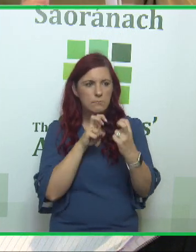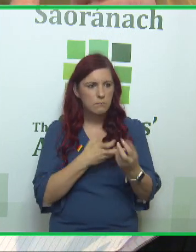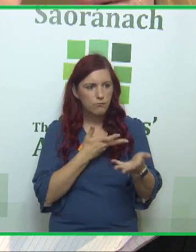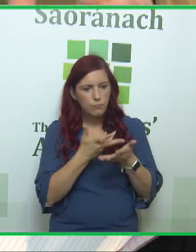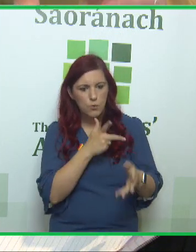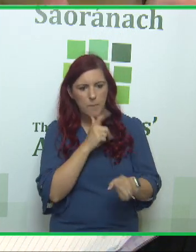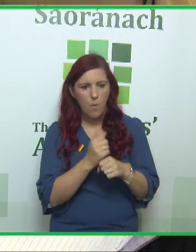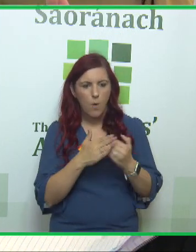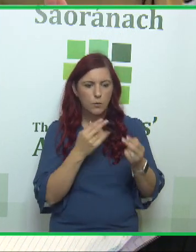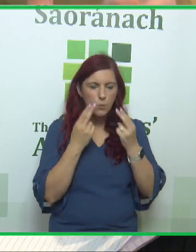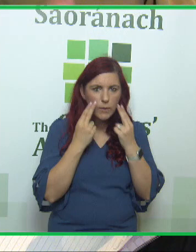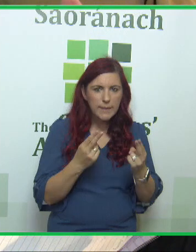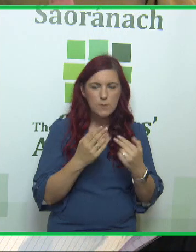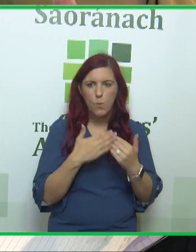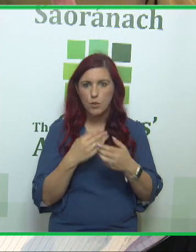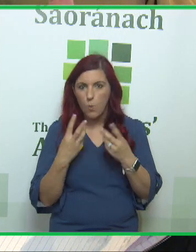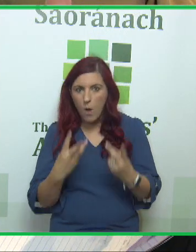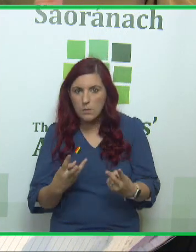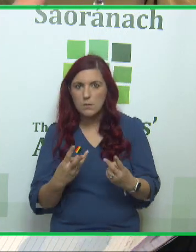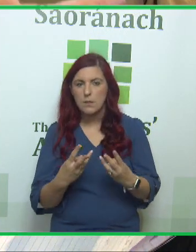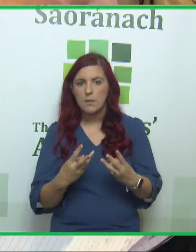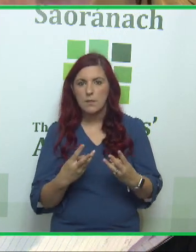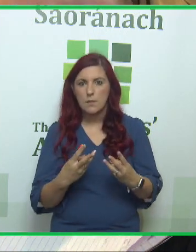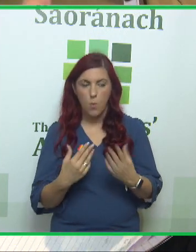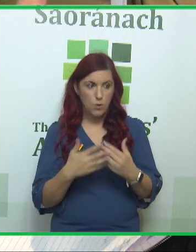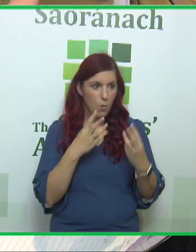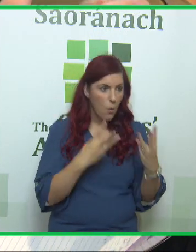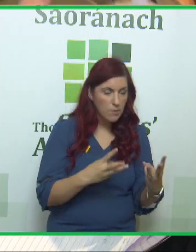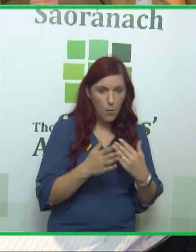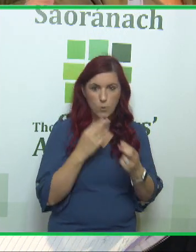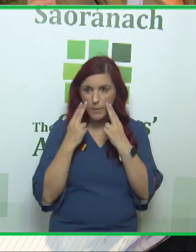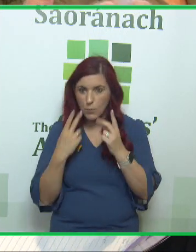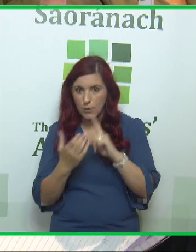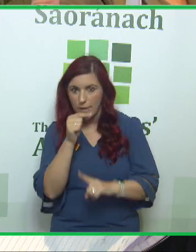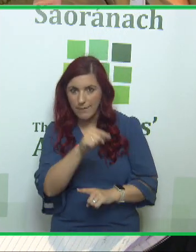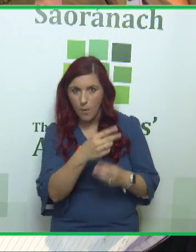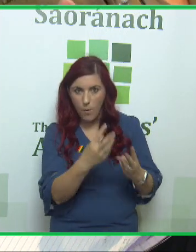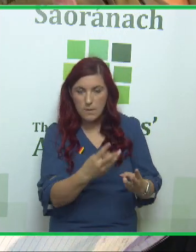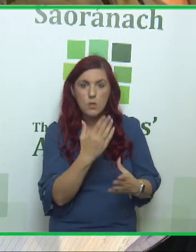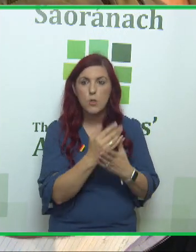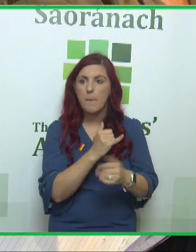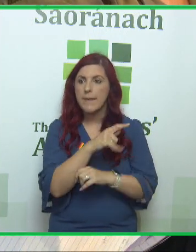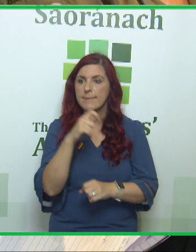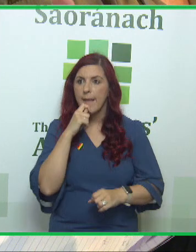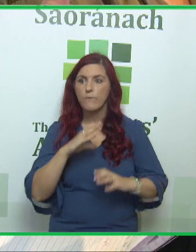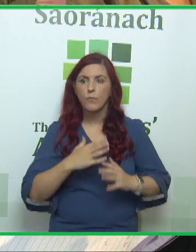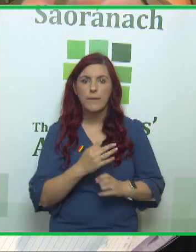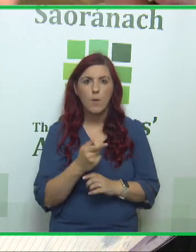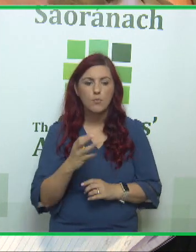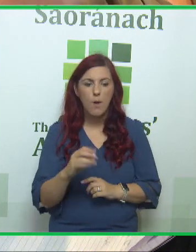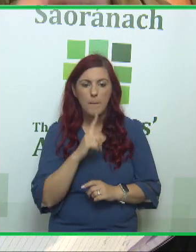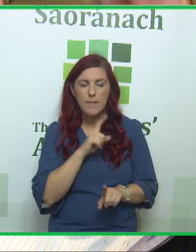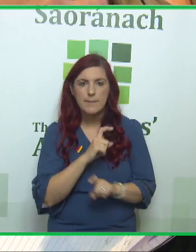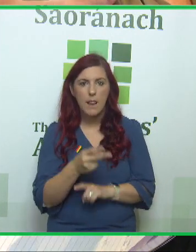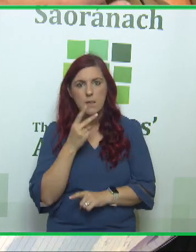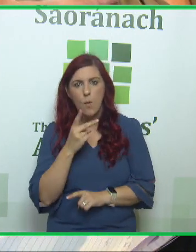want and what you need to do to get there is completely different. So some people might want to get drug free, but they're still smoking crack. So there's a